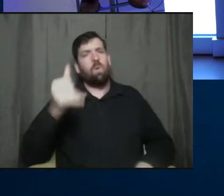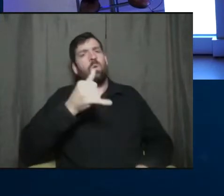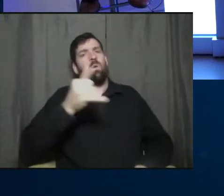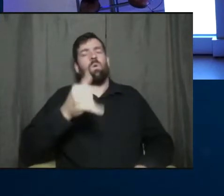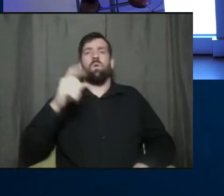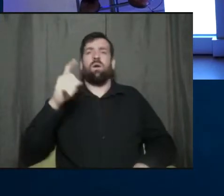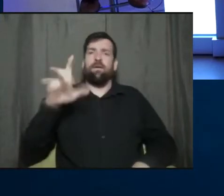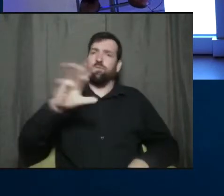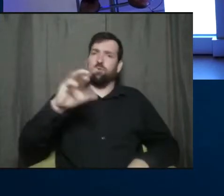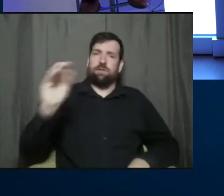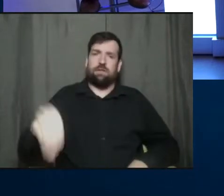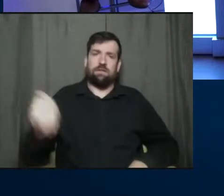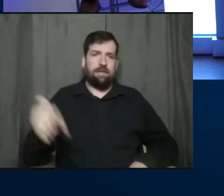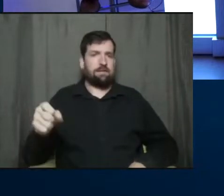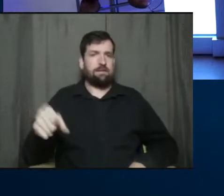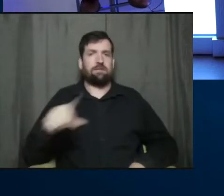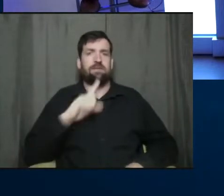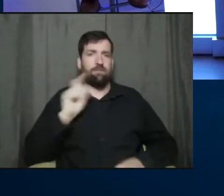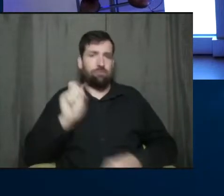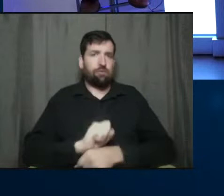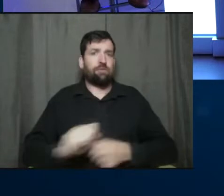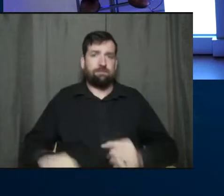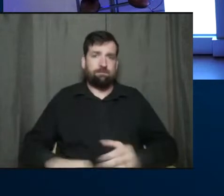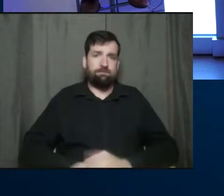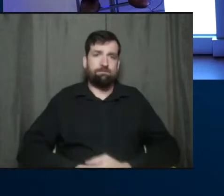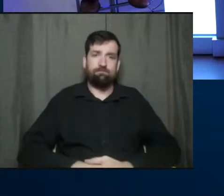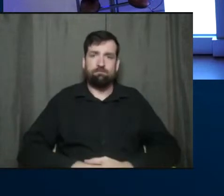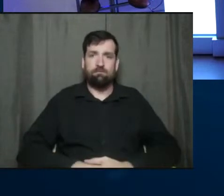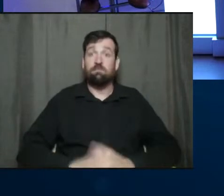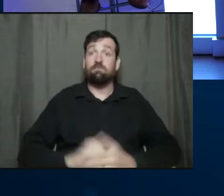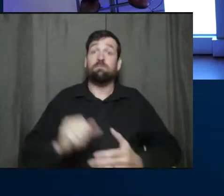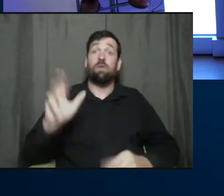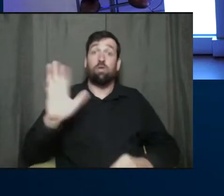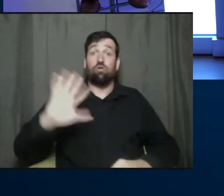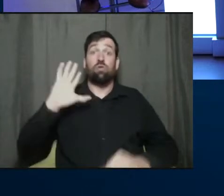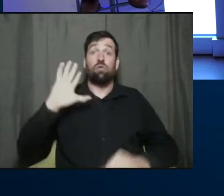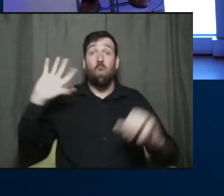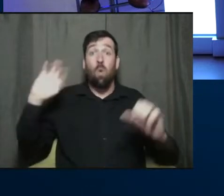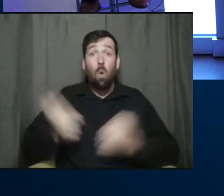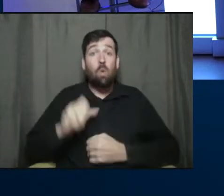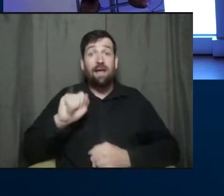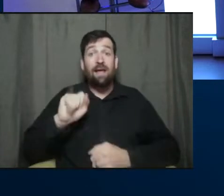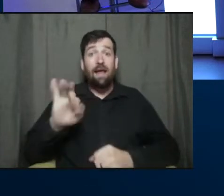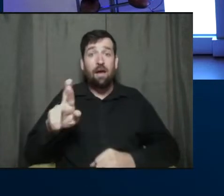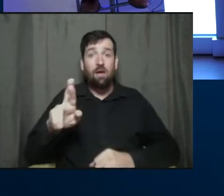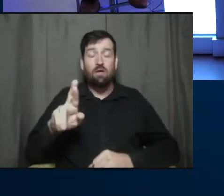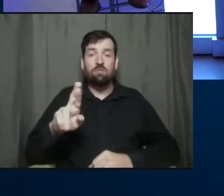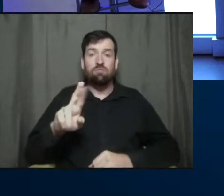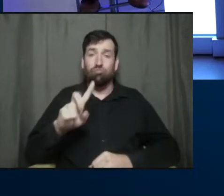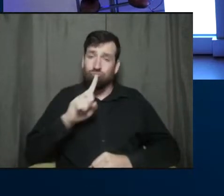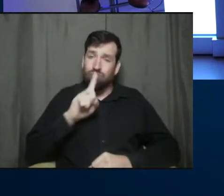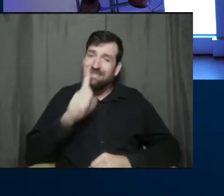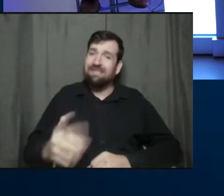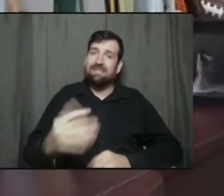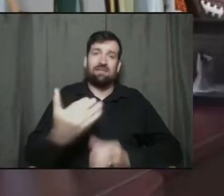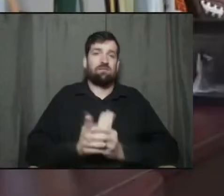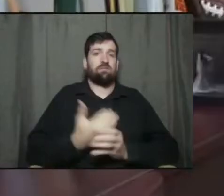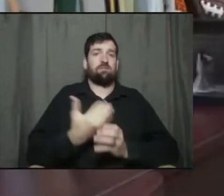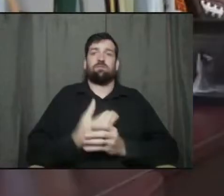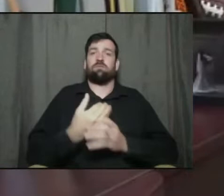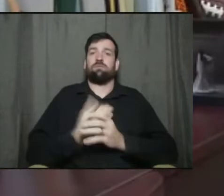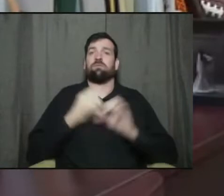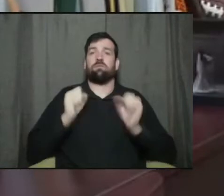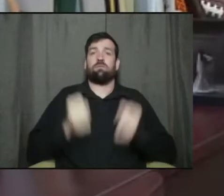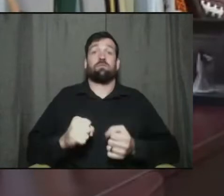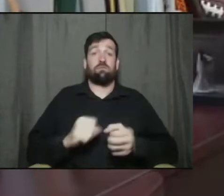100%, absolutely. Yeah, that's amazing. The cold air used to really irritate my lungs whenever the weather would change